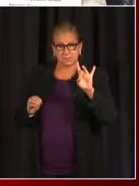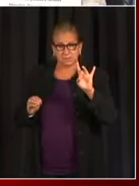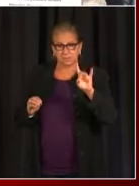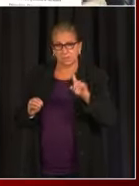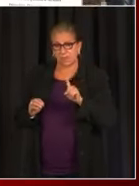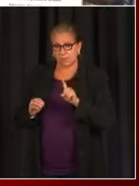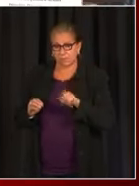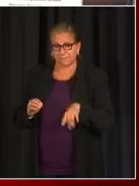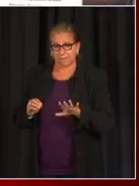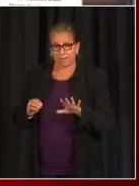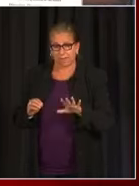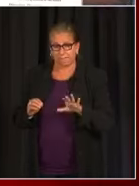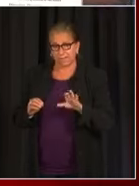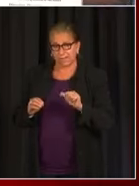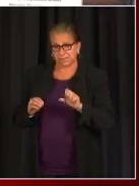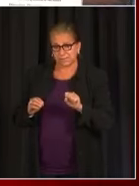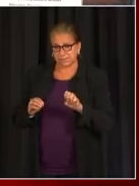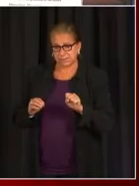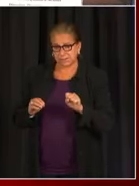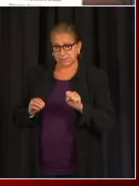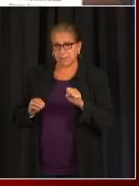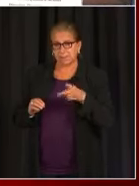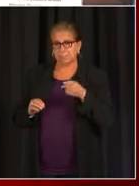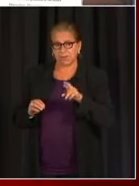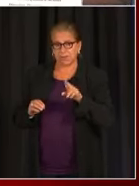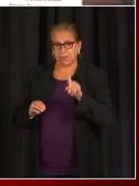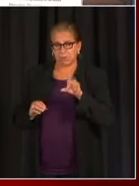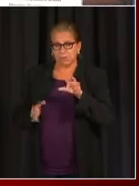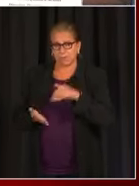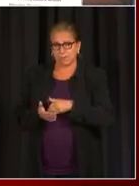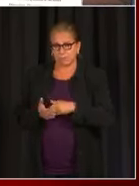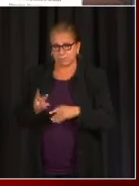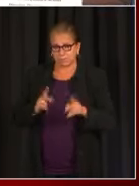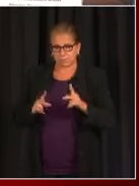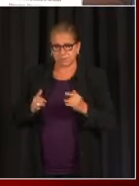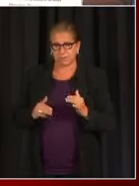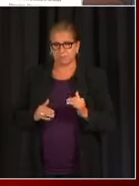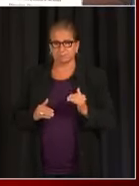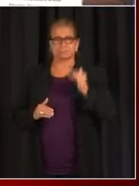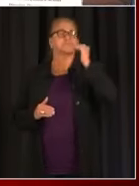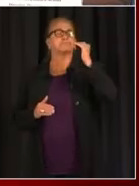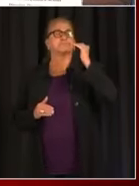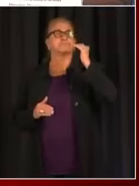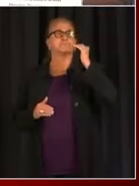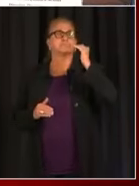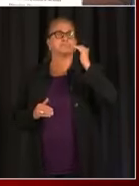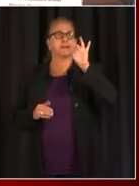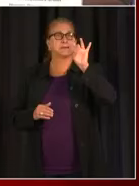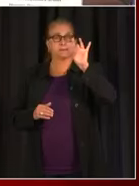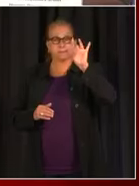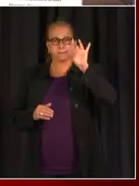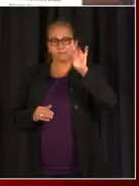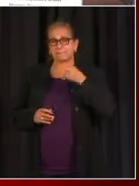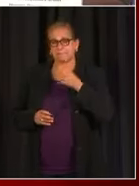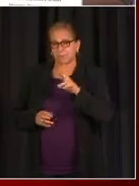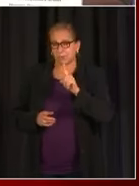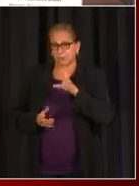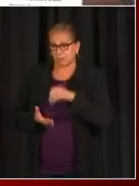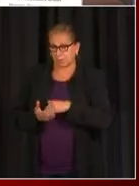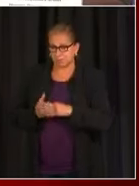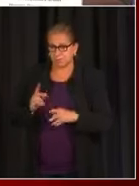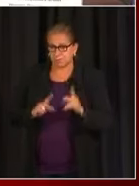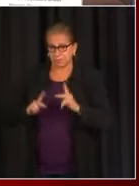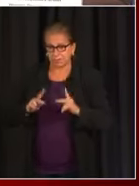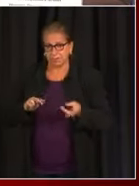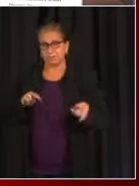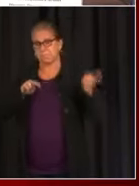cases per 100,000 per day. We have provided for you a conversion of what our daily case rate is